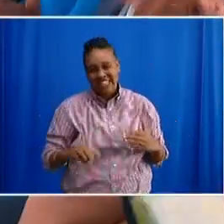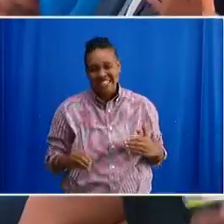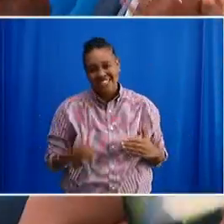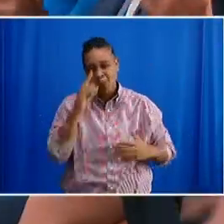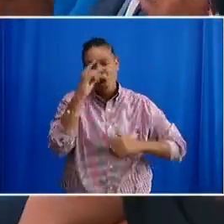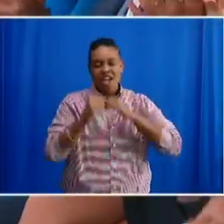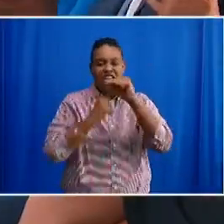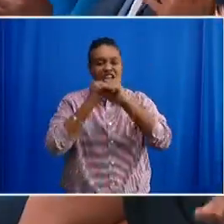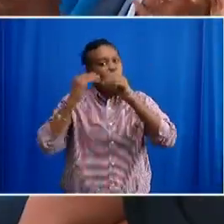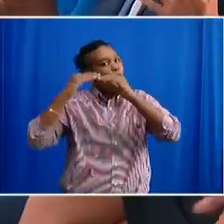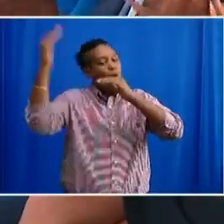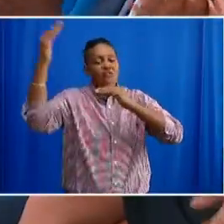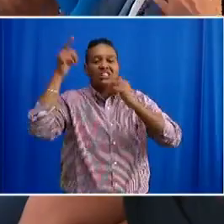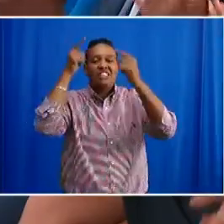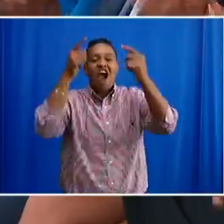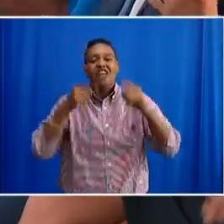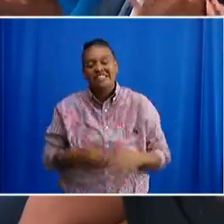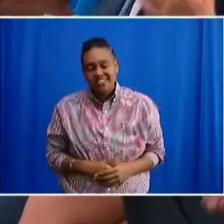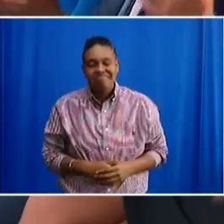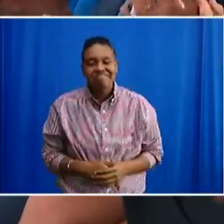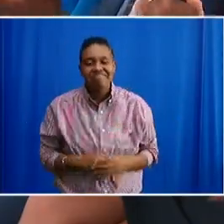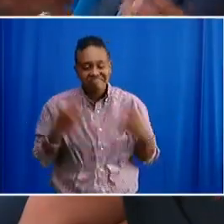target.